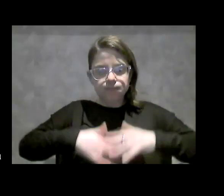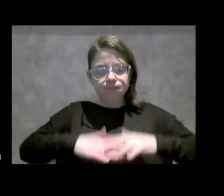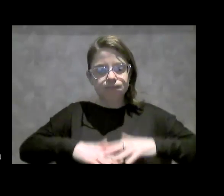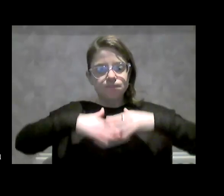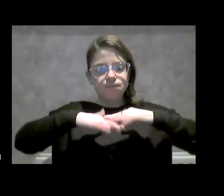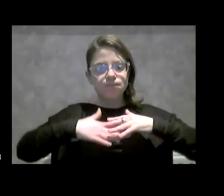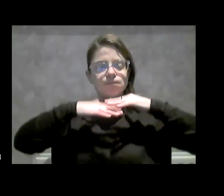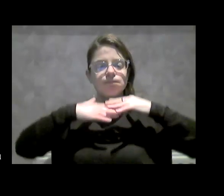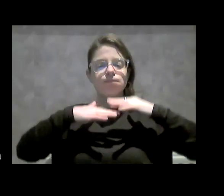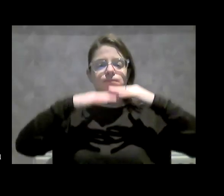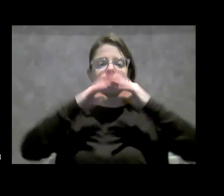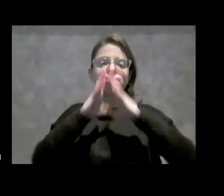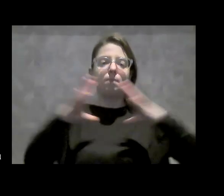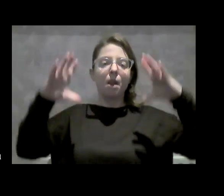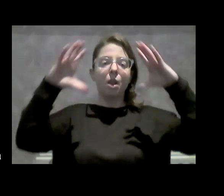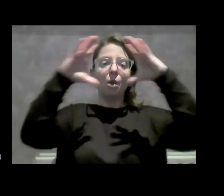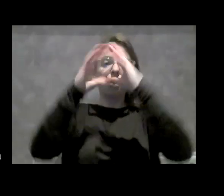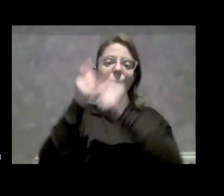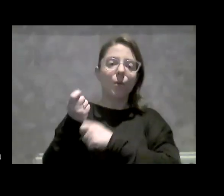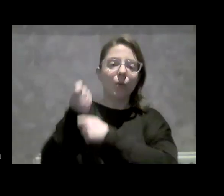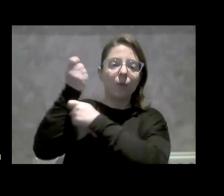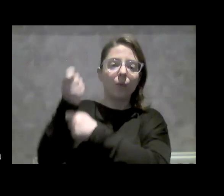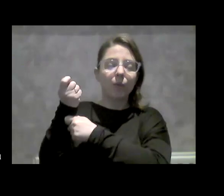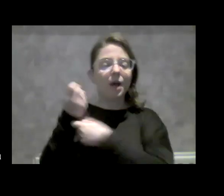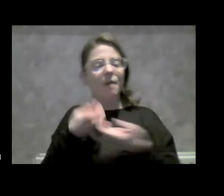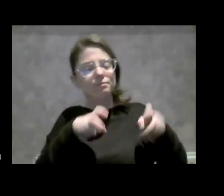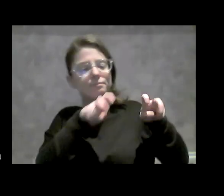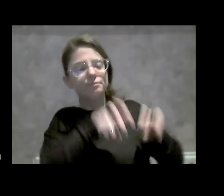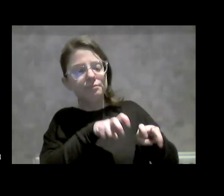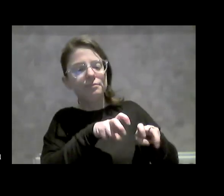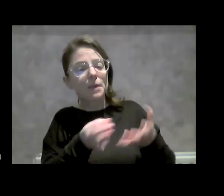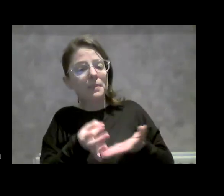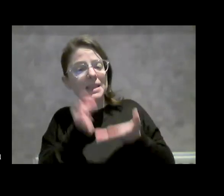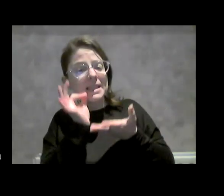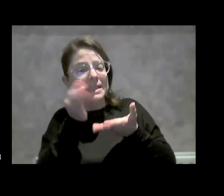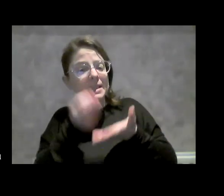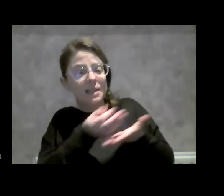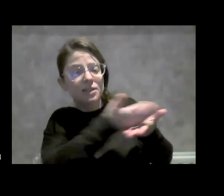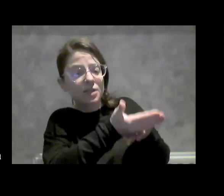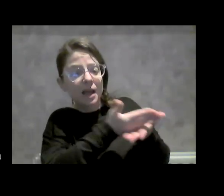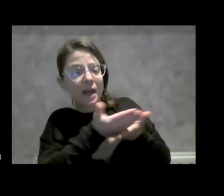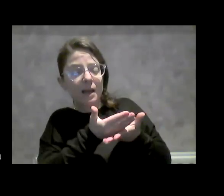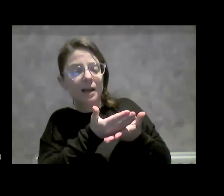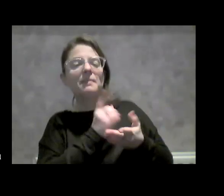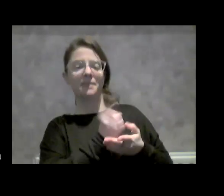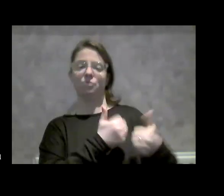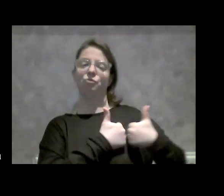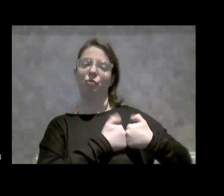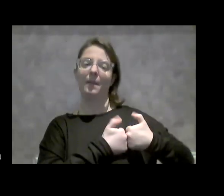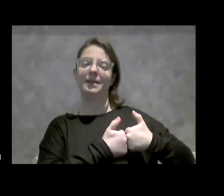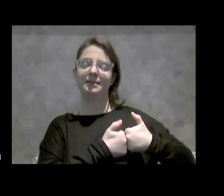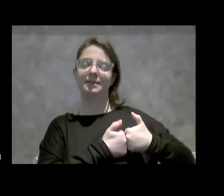a balloon sitting next to them with a warm cup of tea. For romance holds my heart, you see,